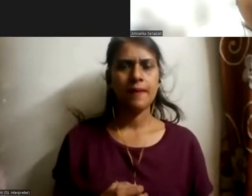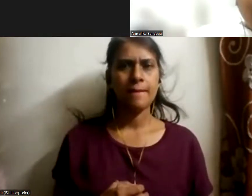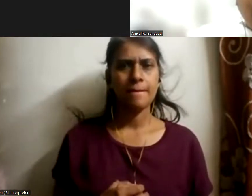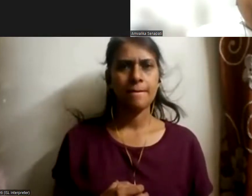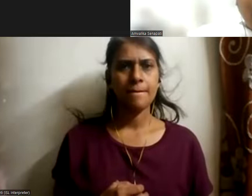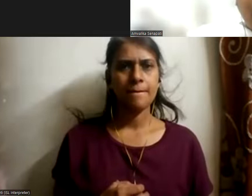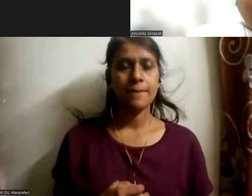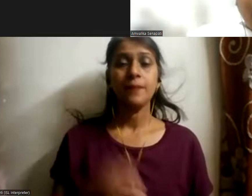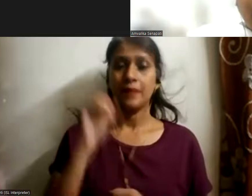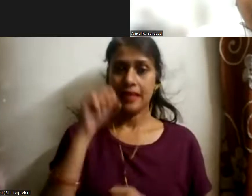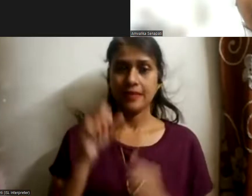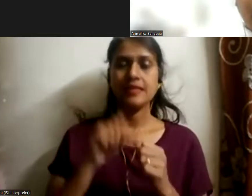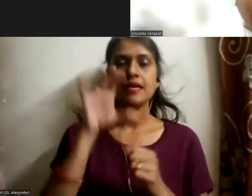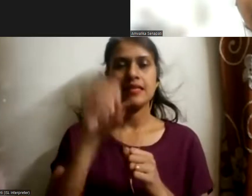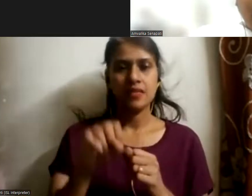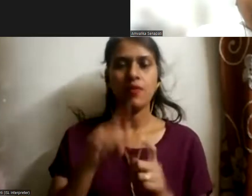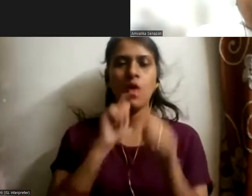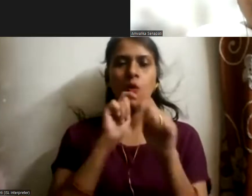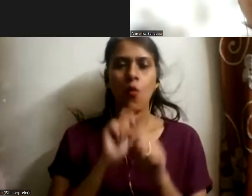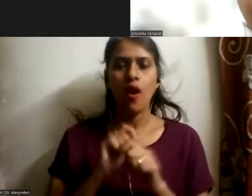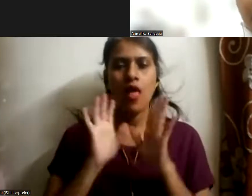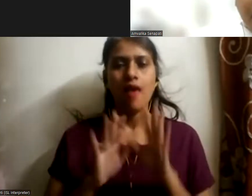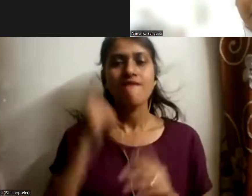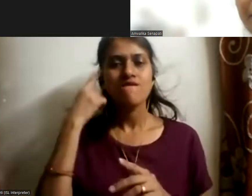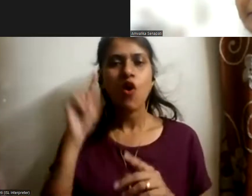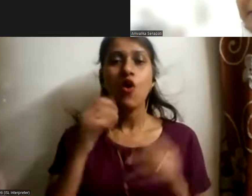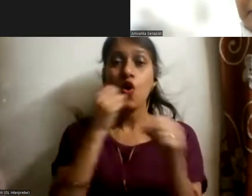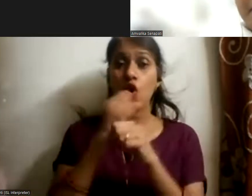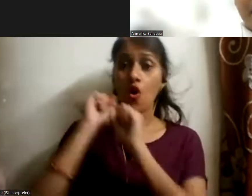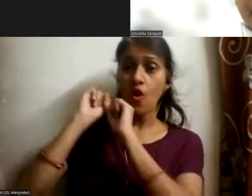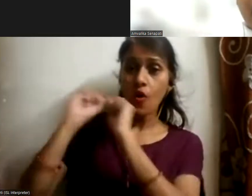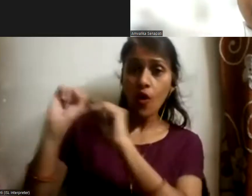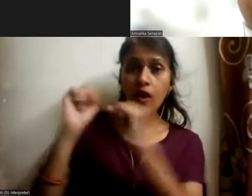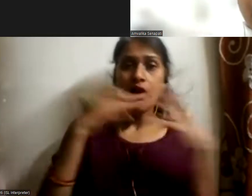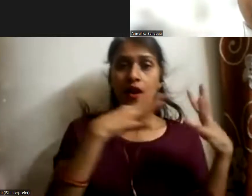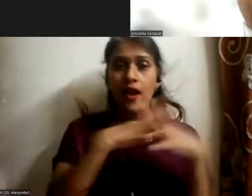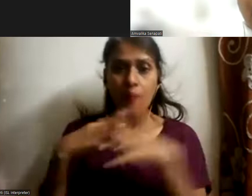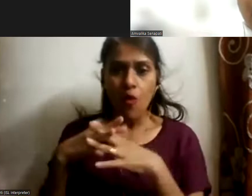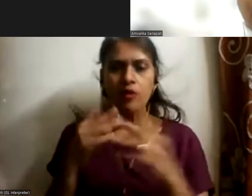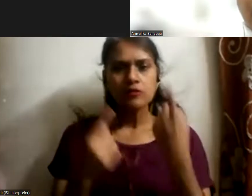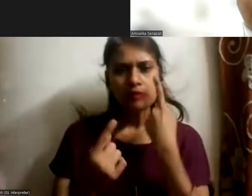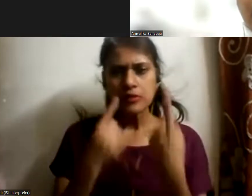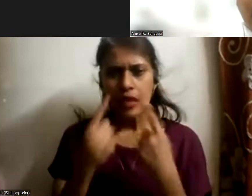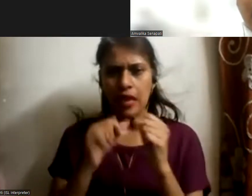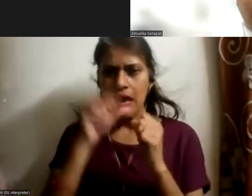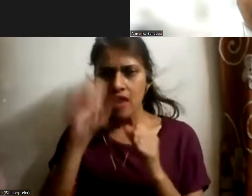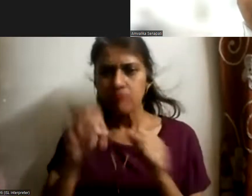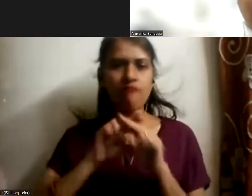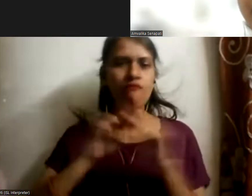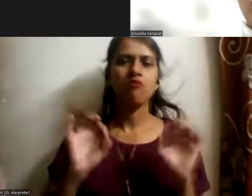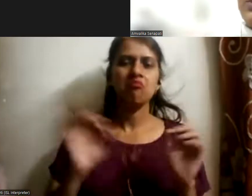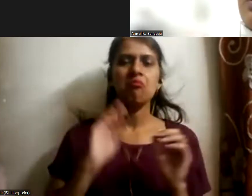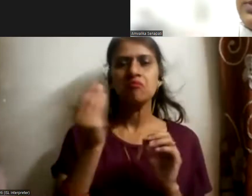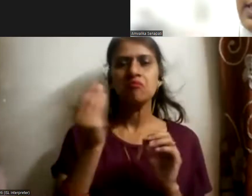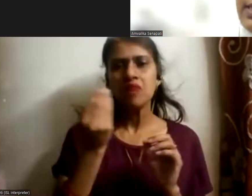doing accessibility checks of all the websites, governmental websites, but not all of them are, completely accessible. There are